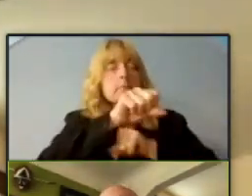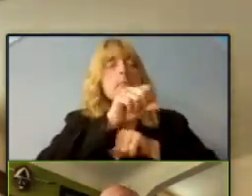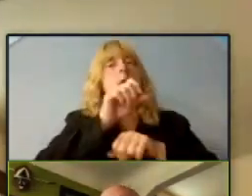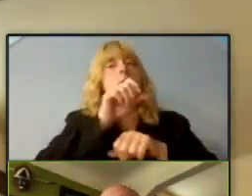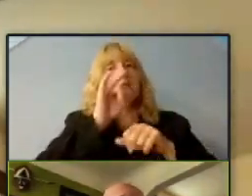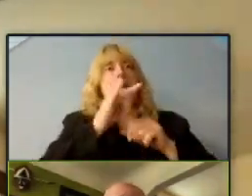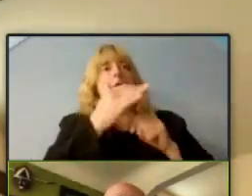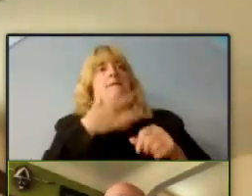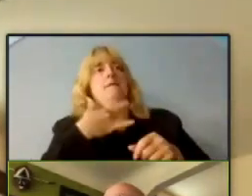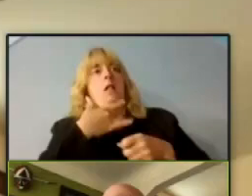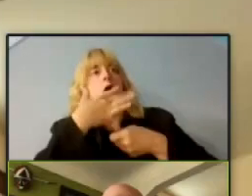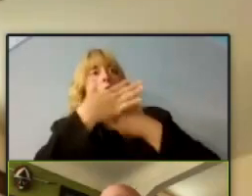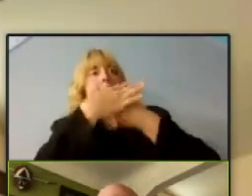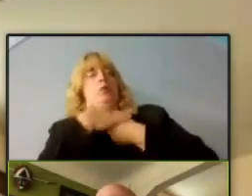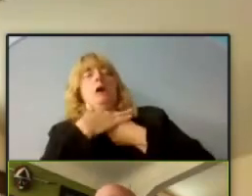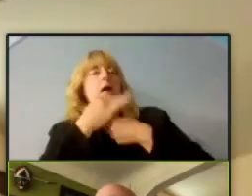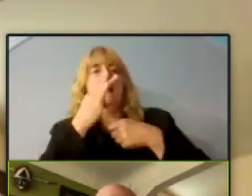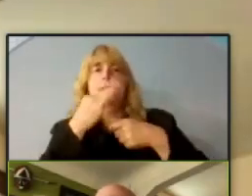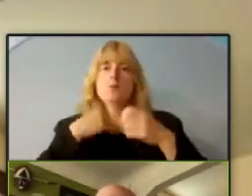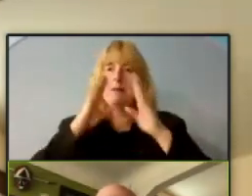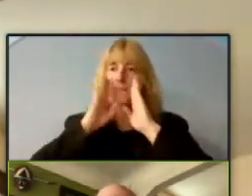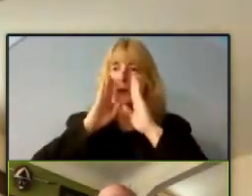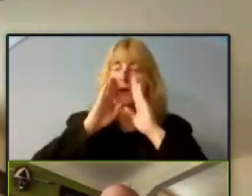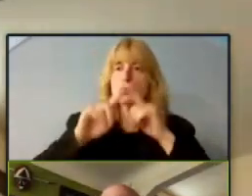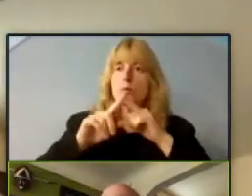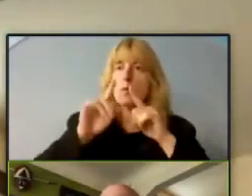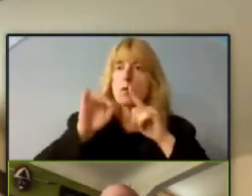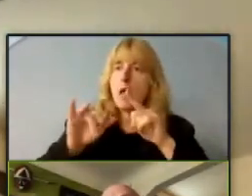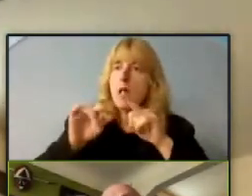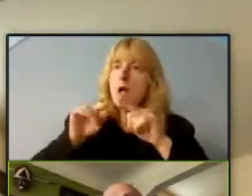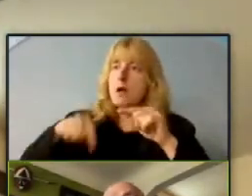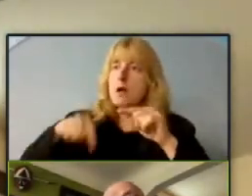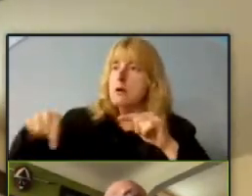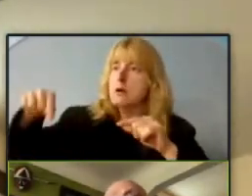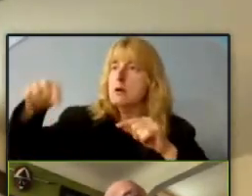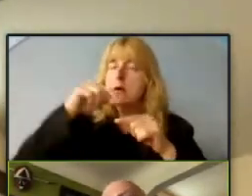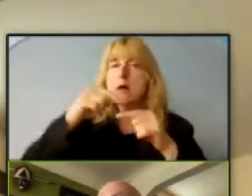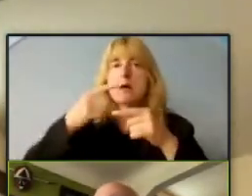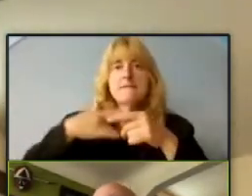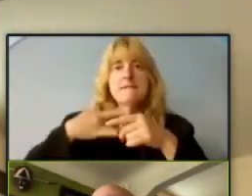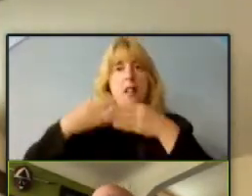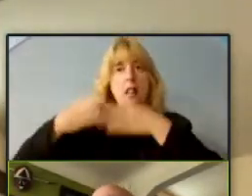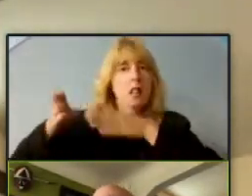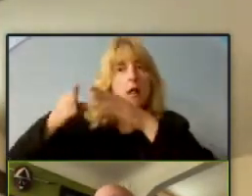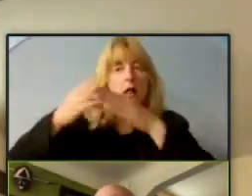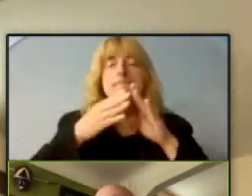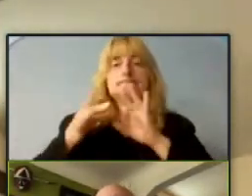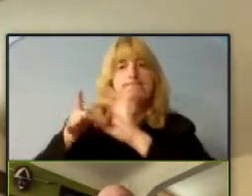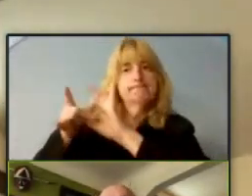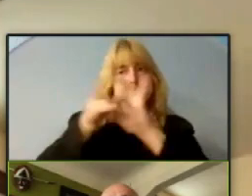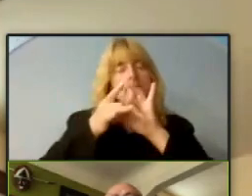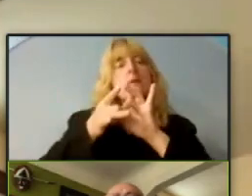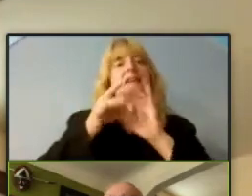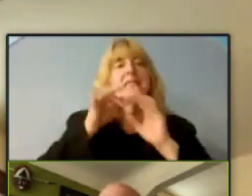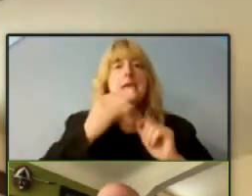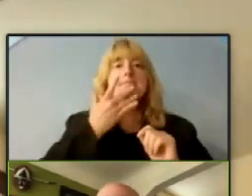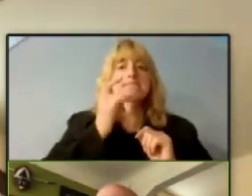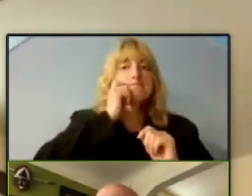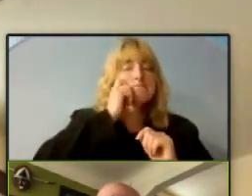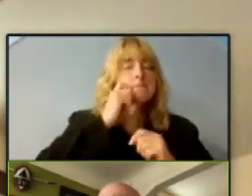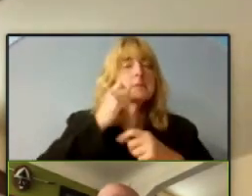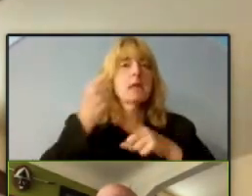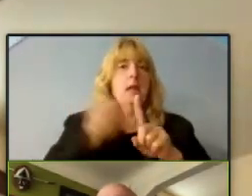in our aim to build a coalition must address the following matters that all have a racial impact on us: the